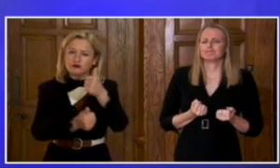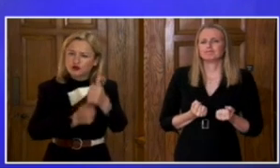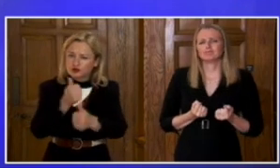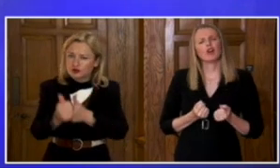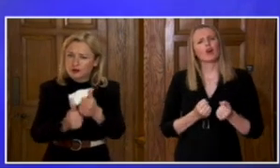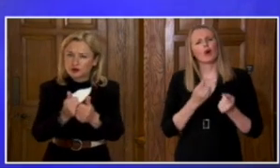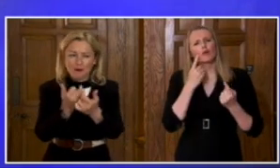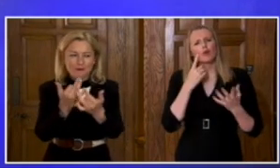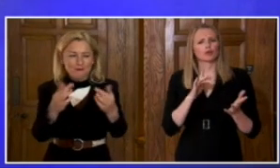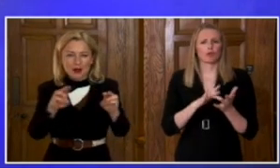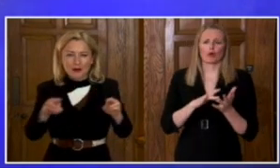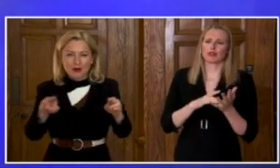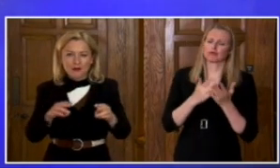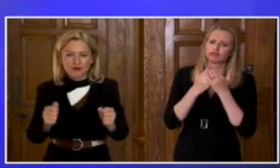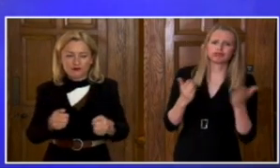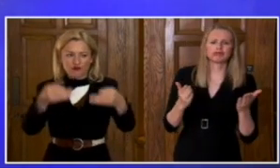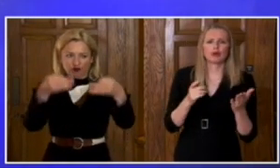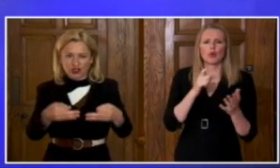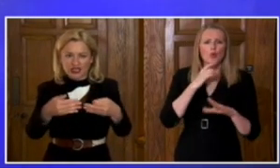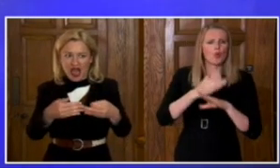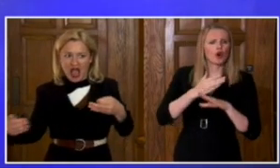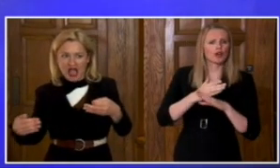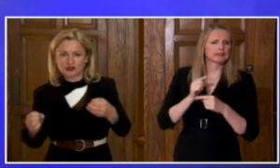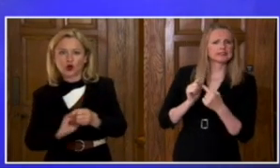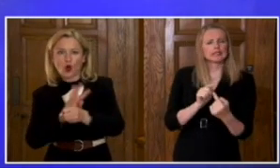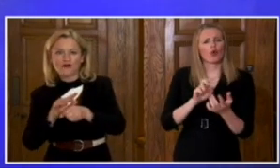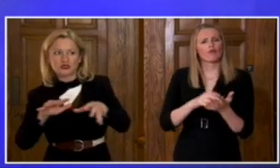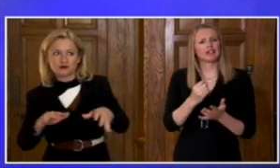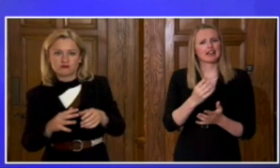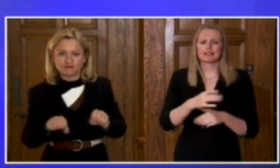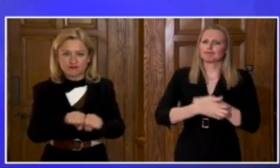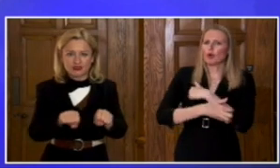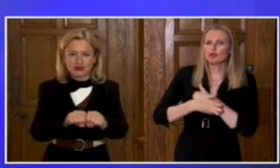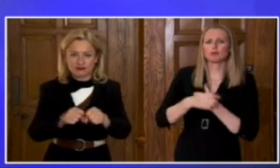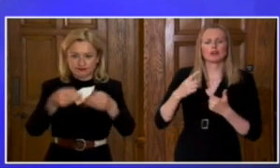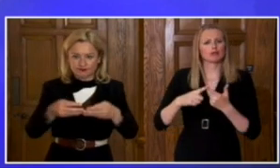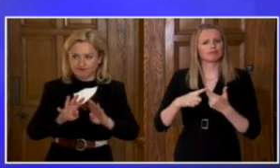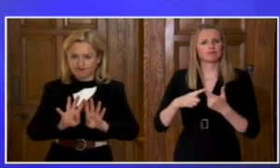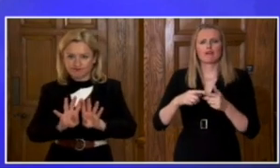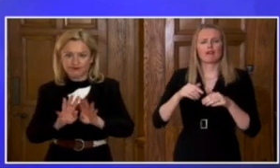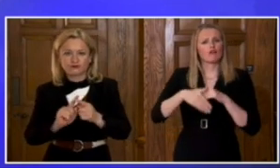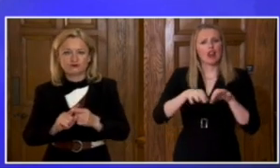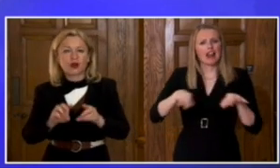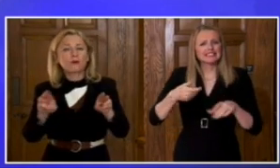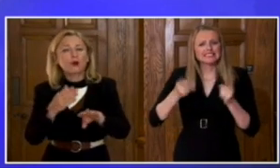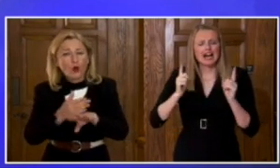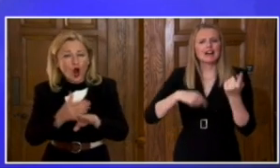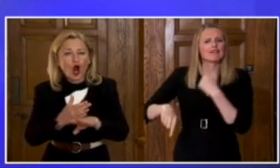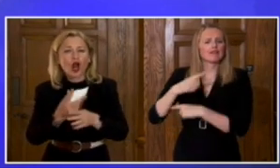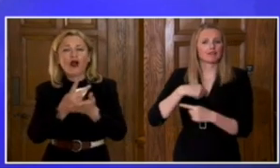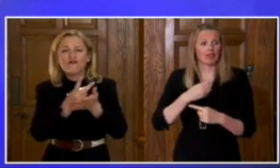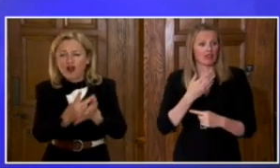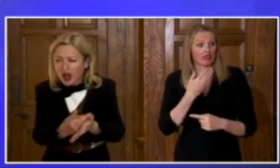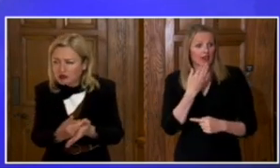individuals in the frontline battle against COVID and to those whose work and voluntary efforts have allowed Northern Ireland